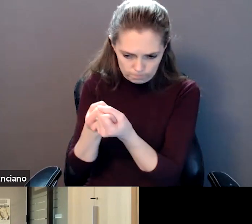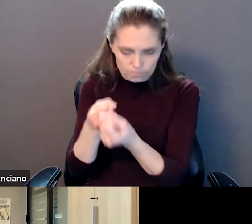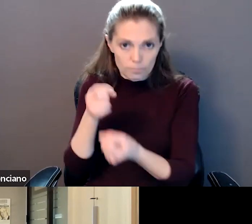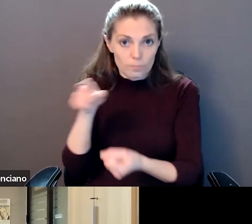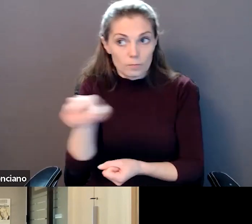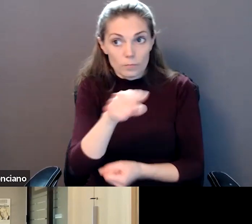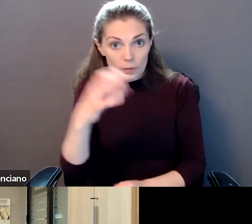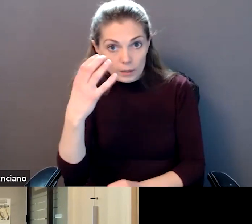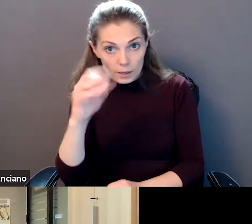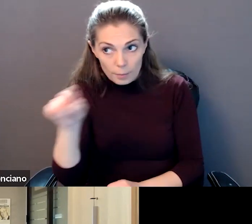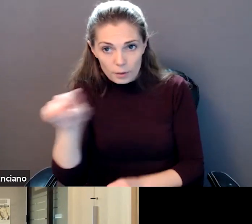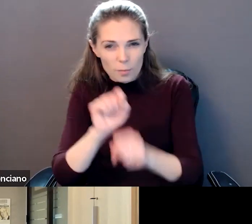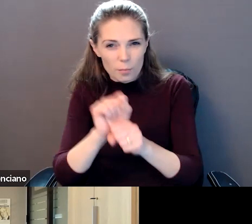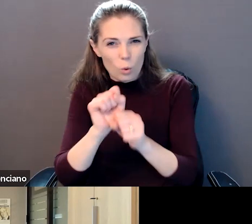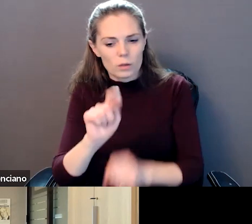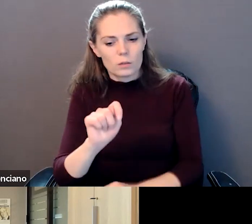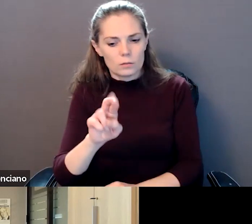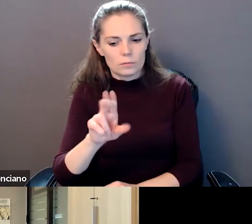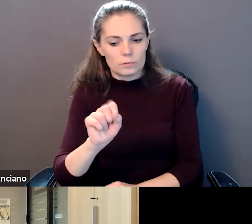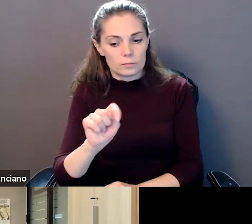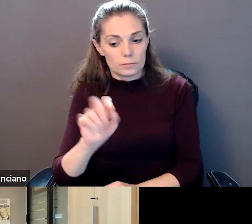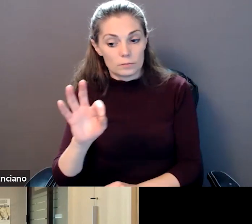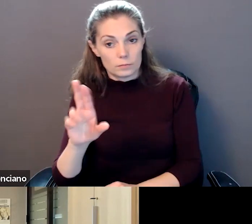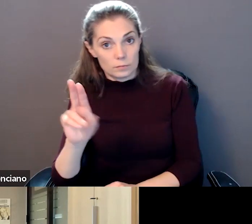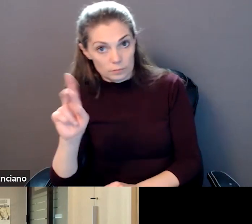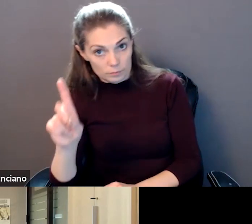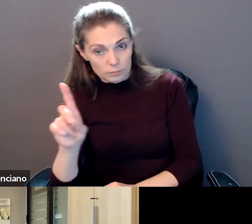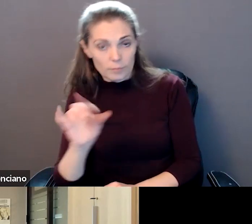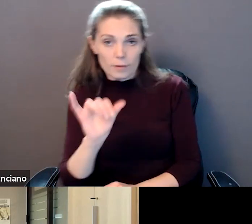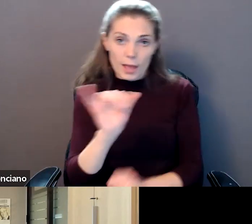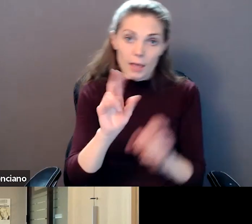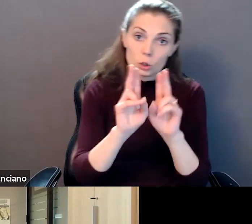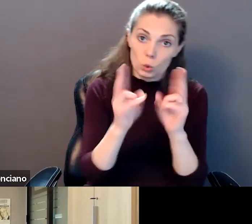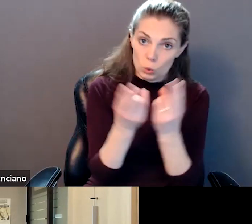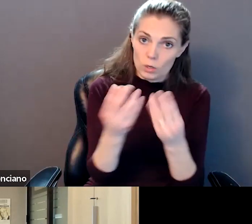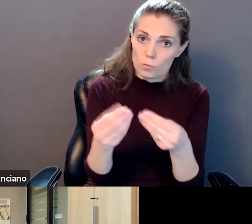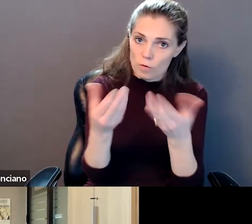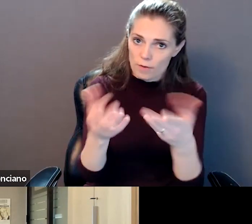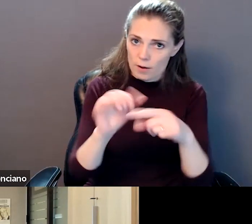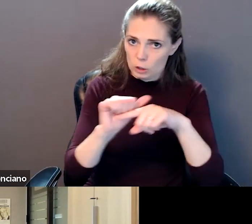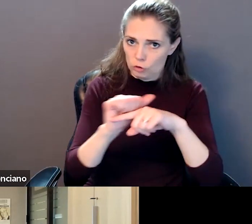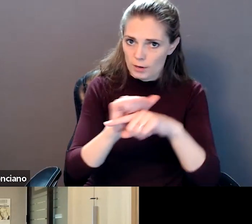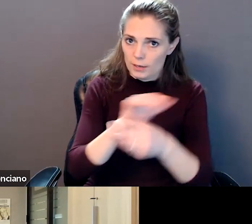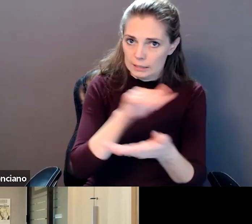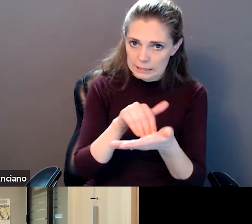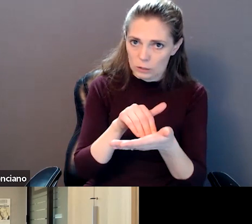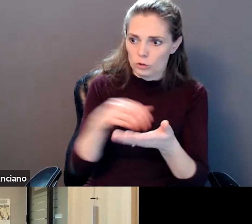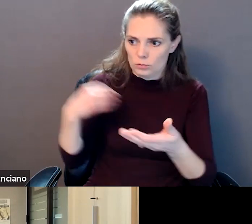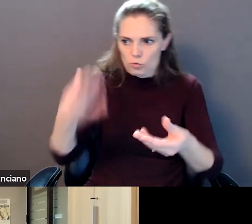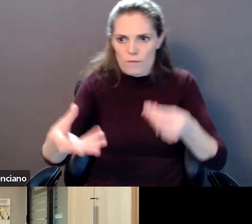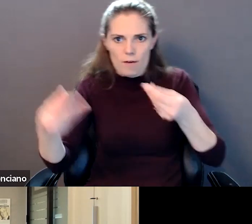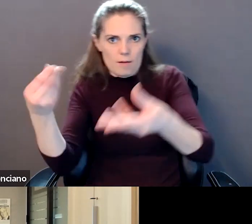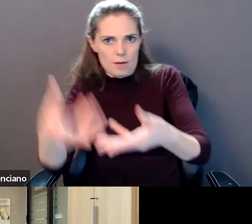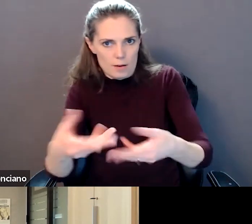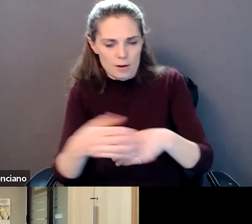trust fund, and the union who resources a very fulsome training center. That training center is compiled of